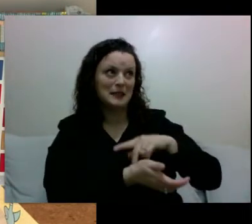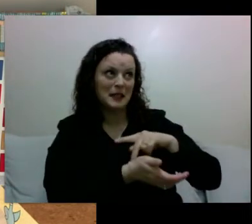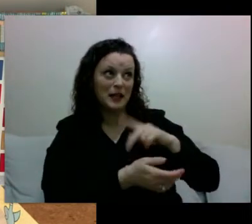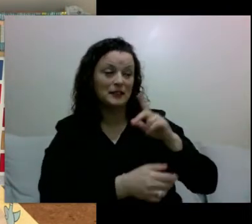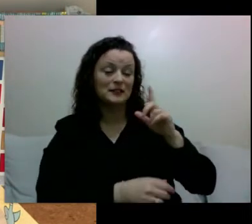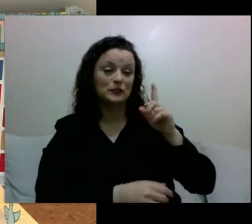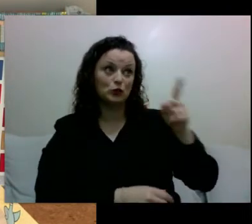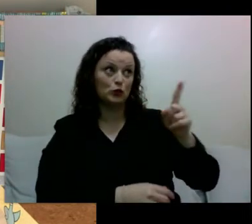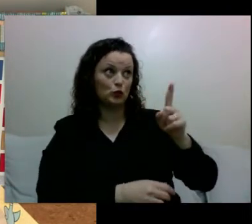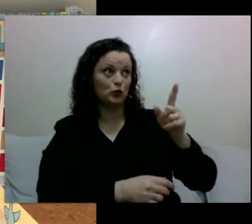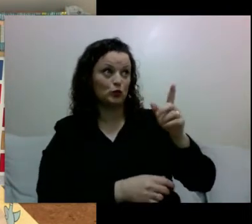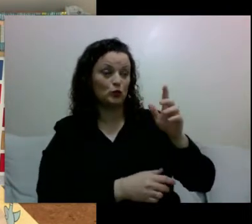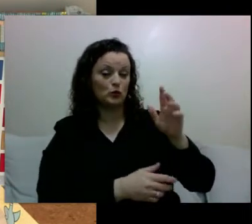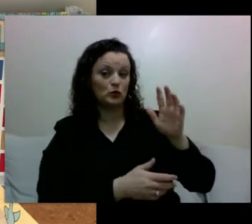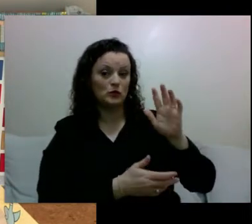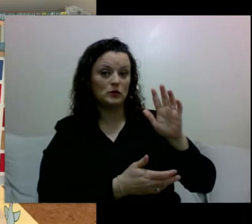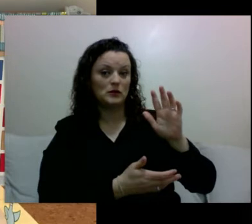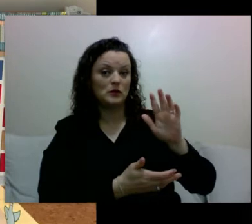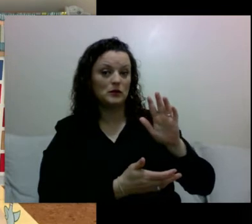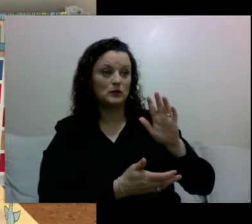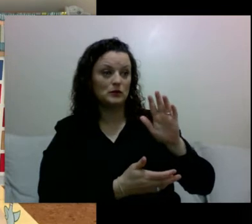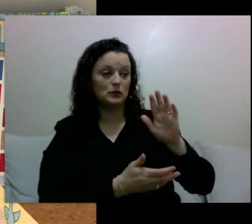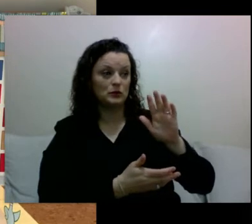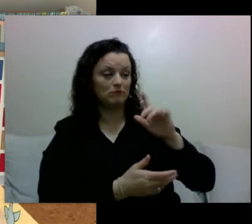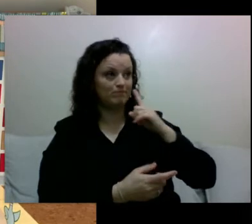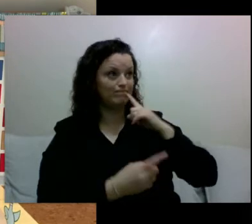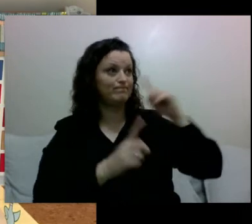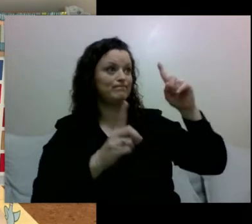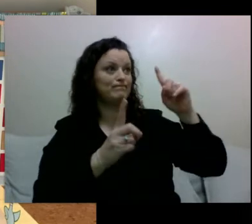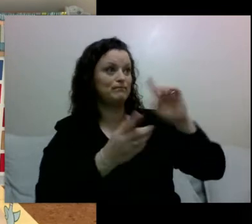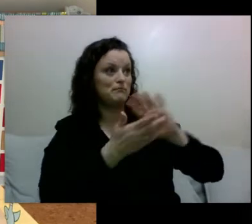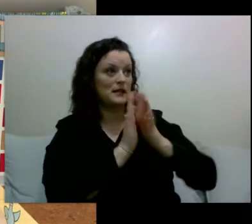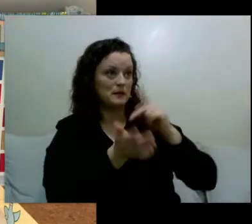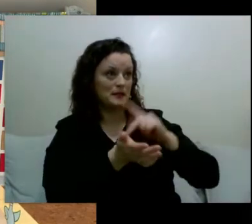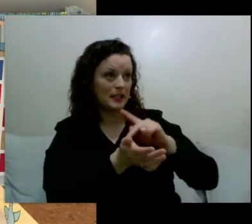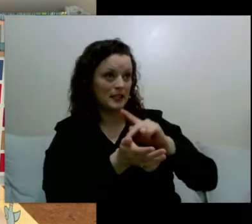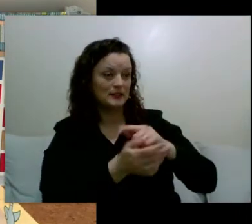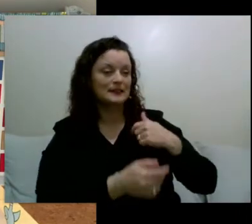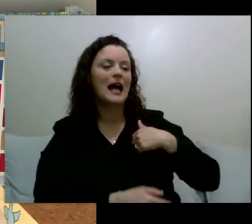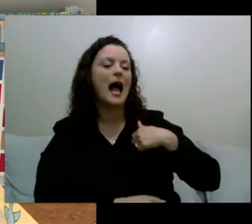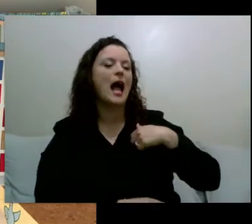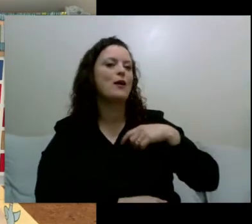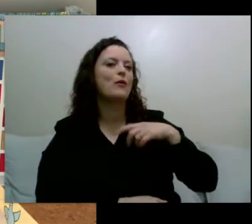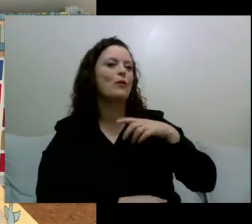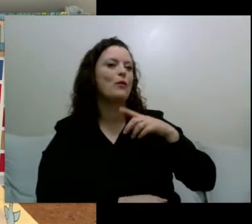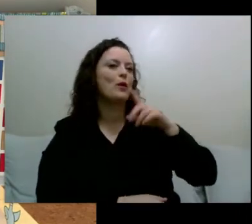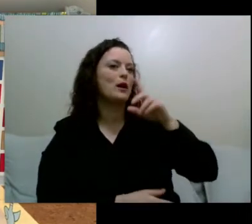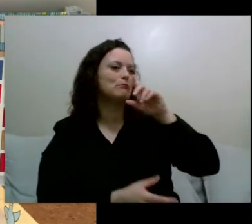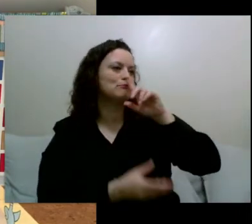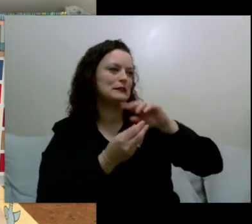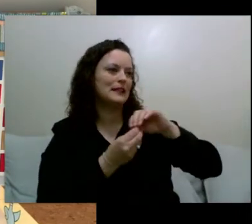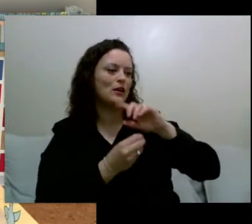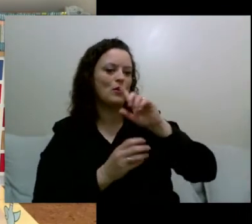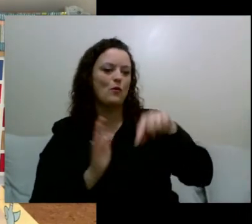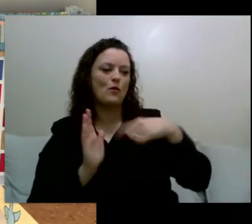an hour is really 45 to 50 minutes, and I will pay you and tell you the answer to that question.